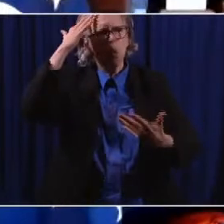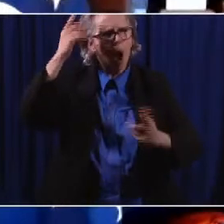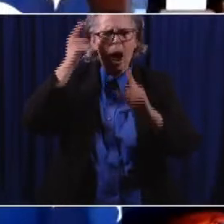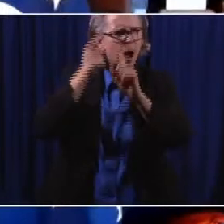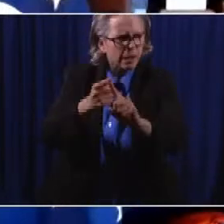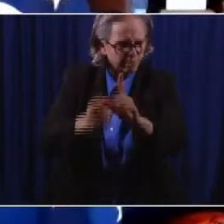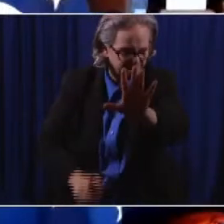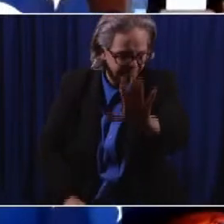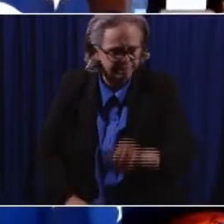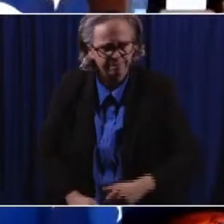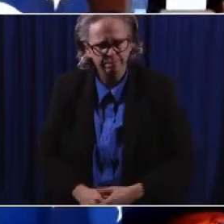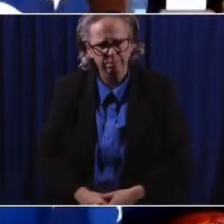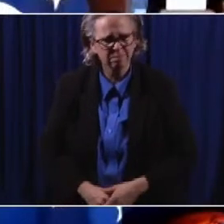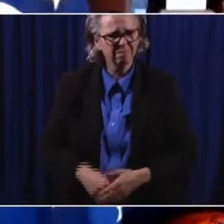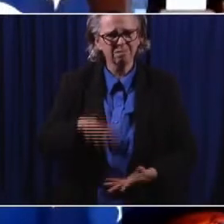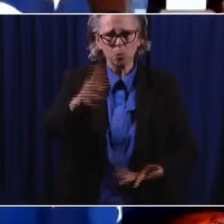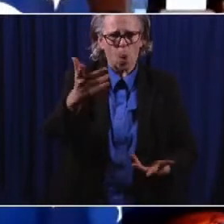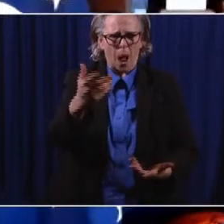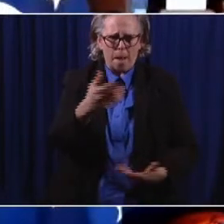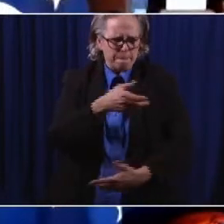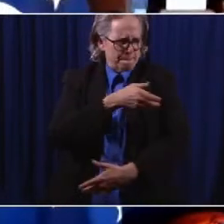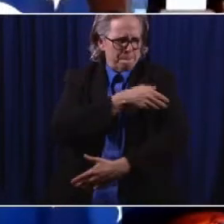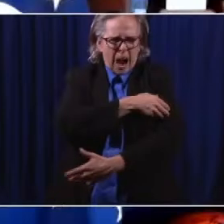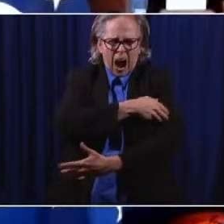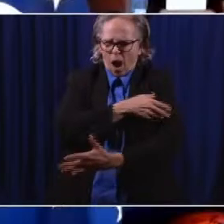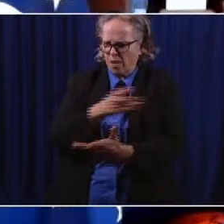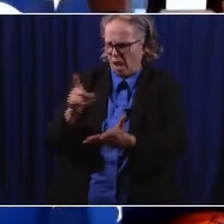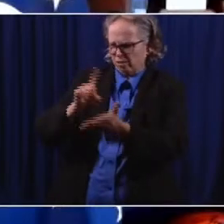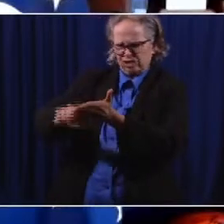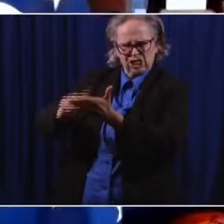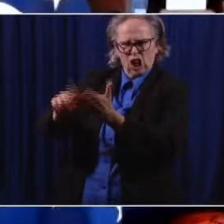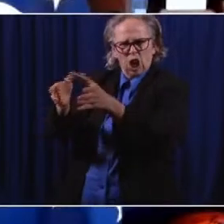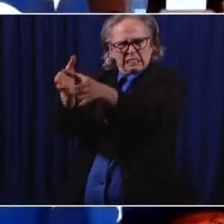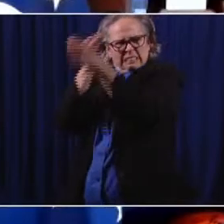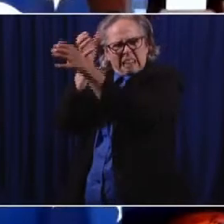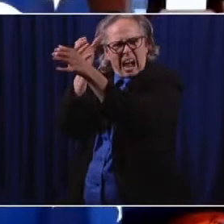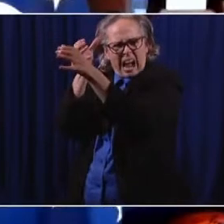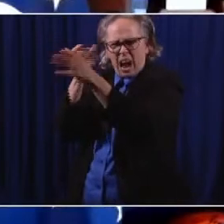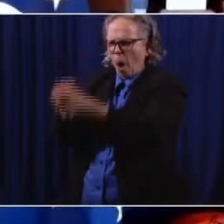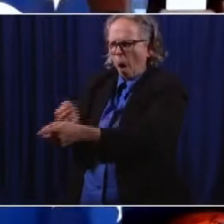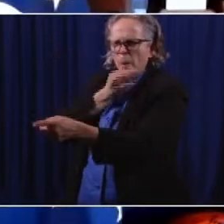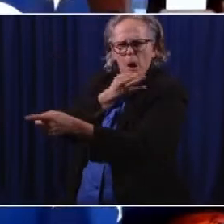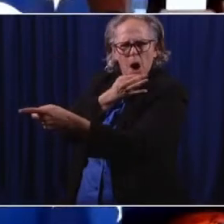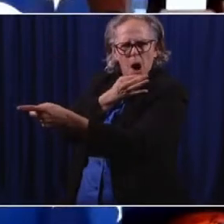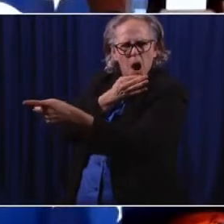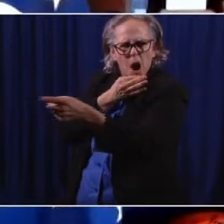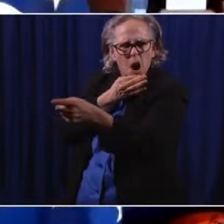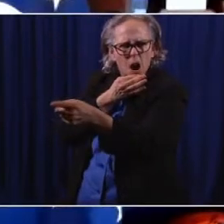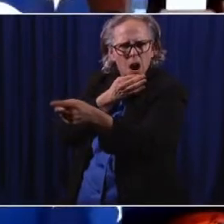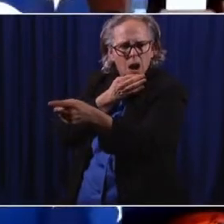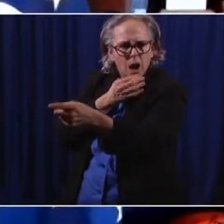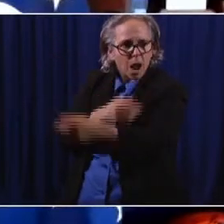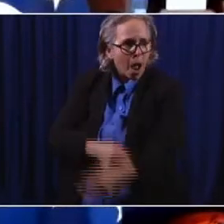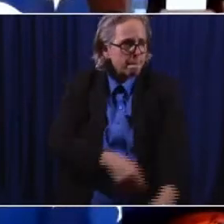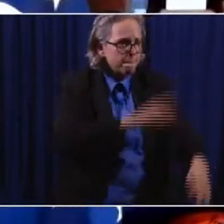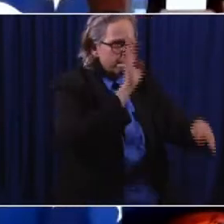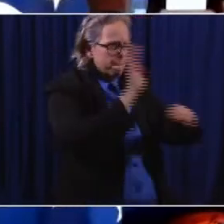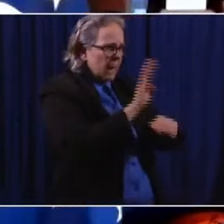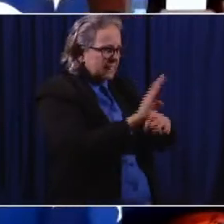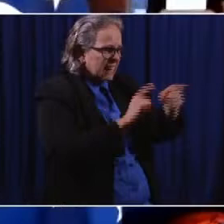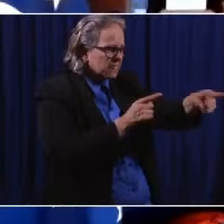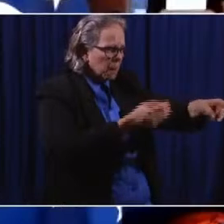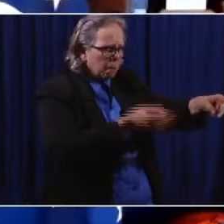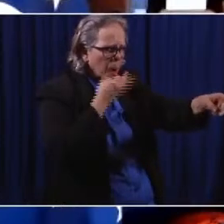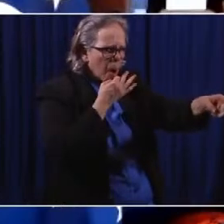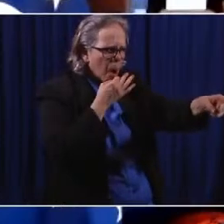power of innovation and research on our university campuses, improve people's lives with it, make it easier for entrepreneurs and